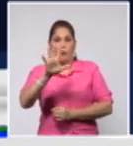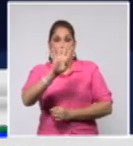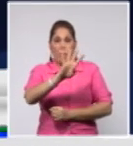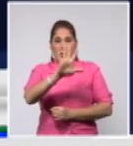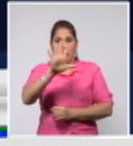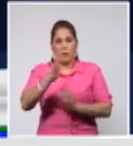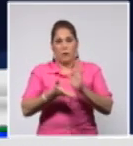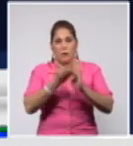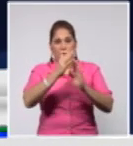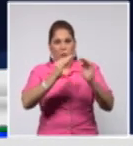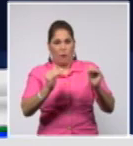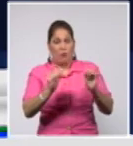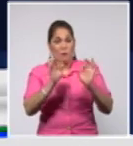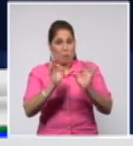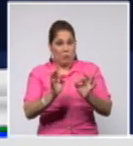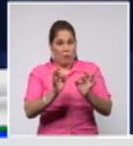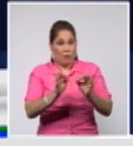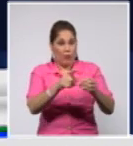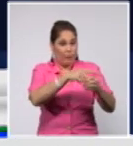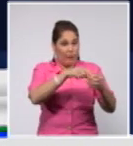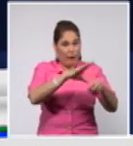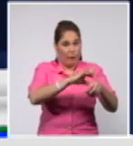4,658 people, or